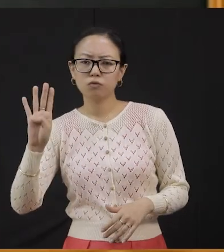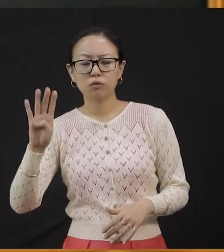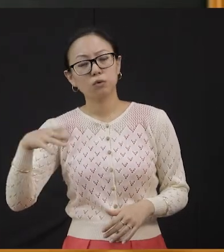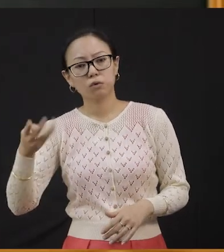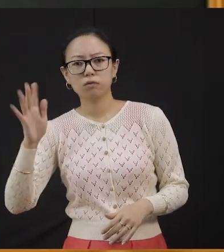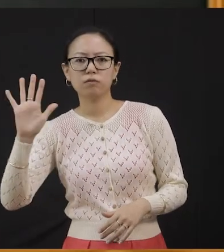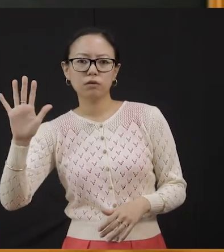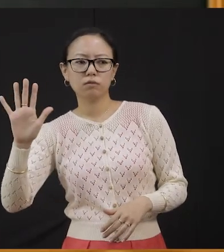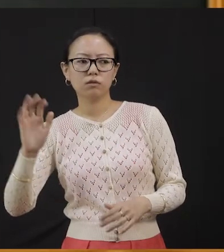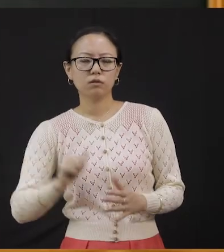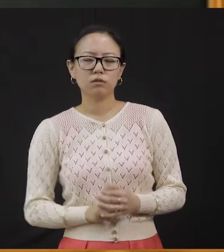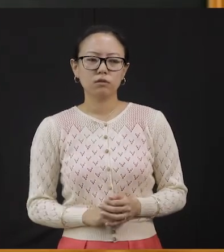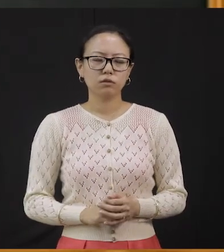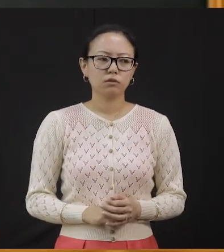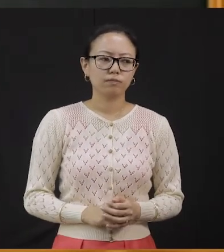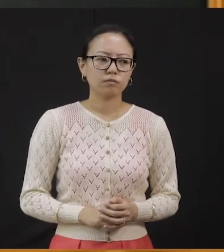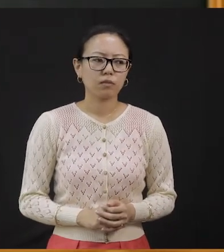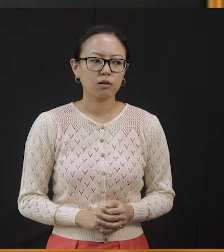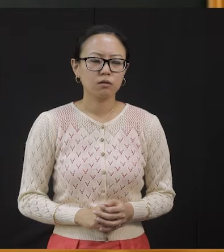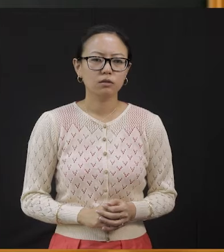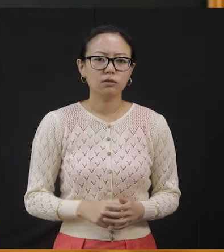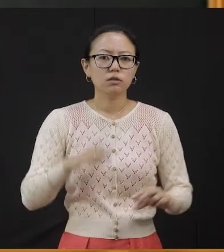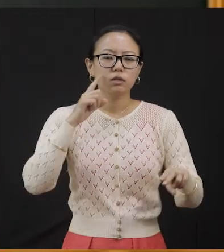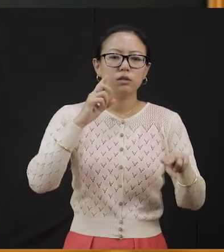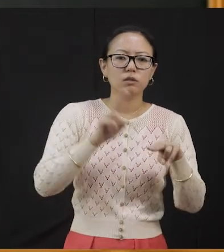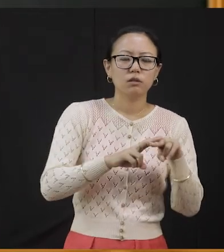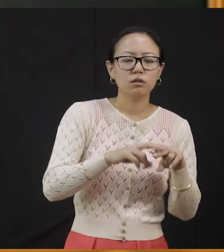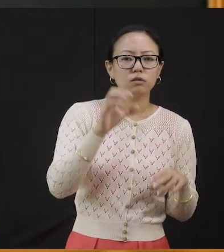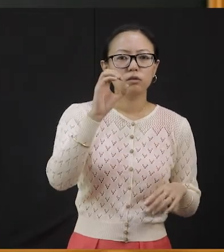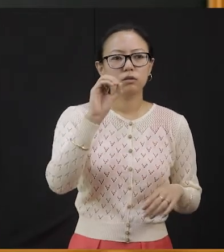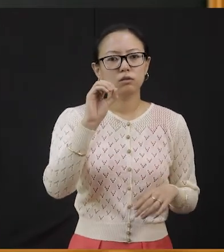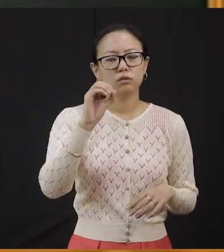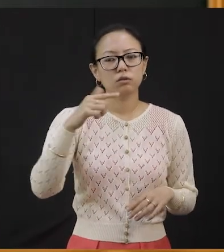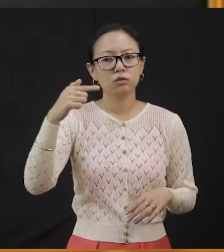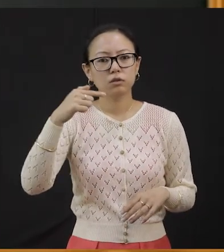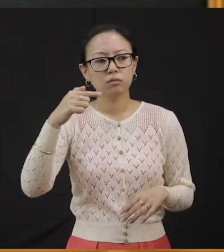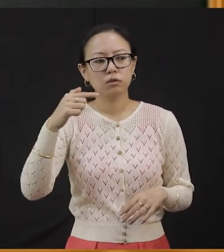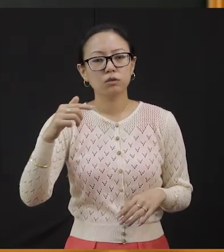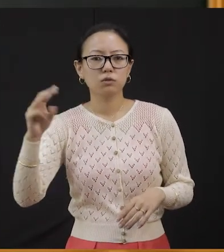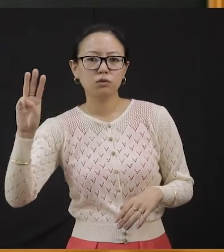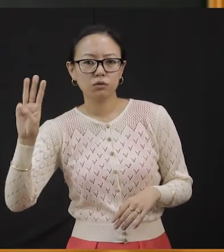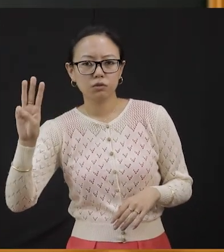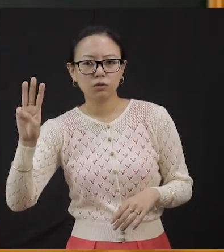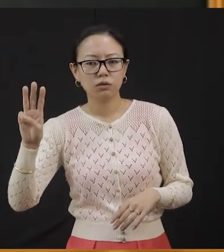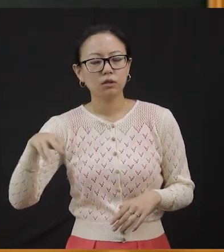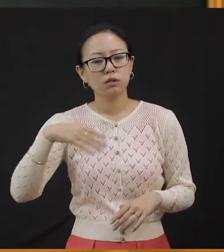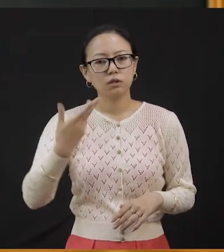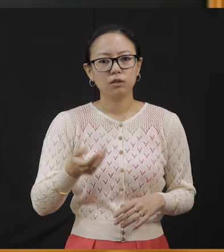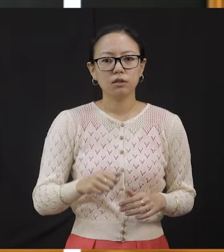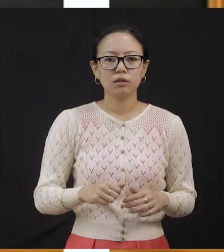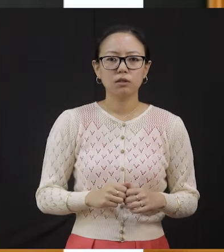a number, if the number is 3, then the difference is the same number. Difference is 3 itself.